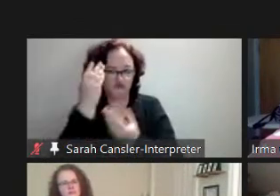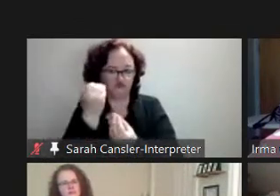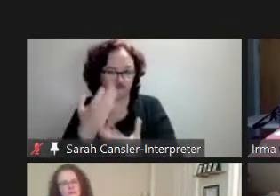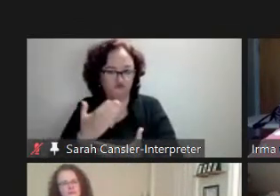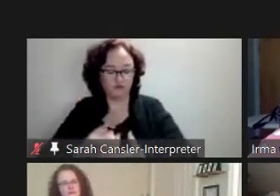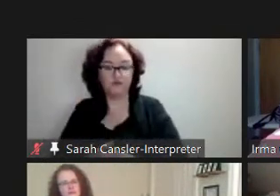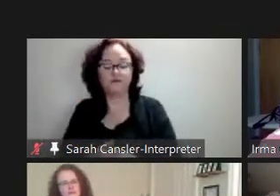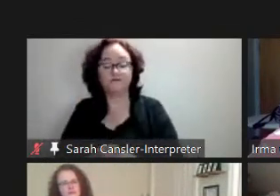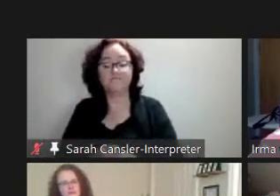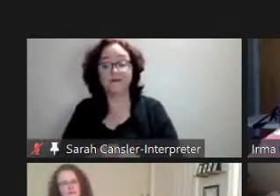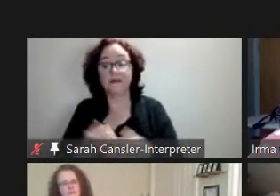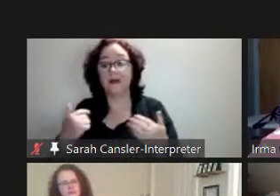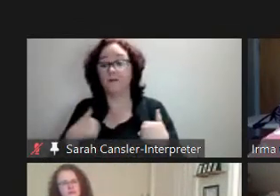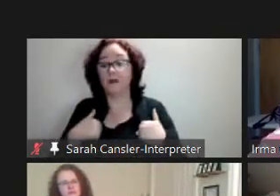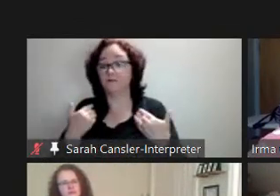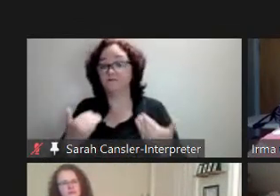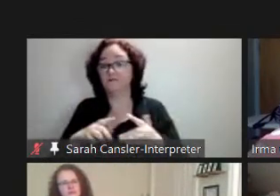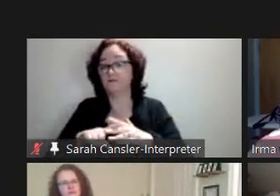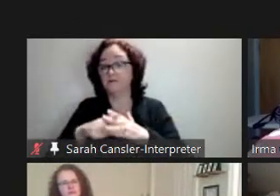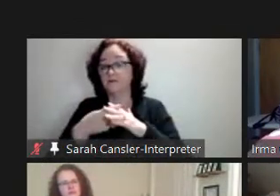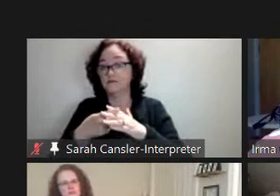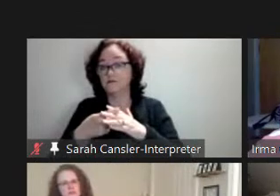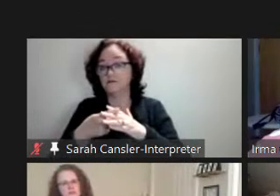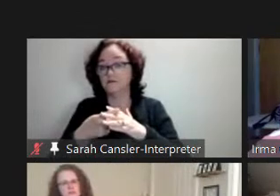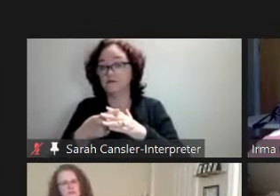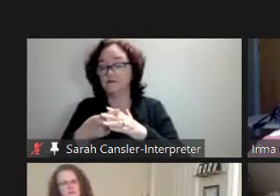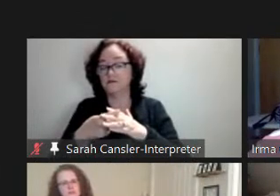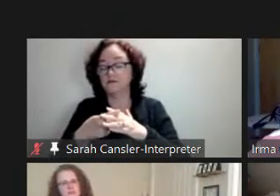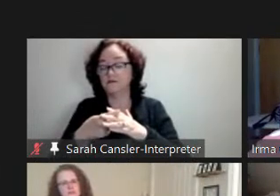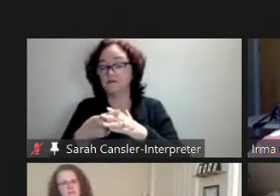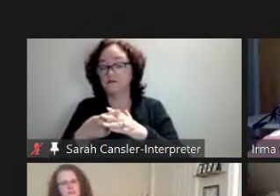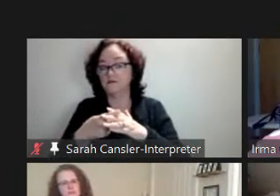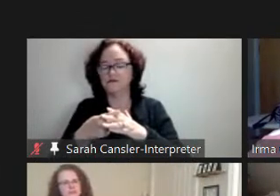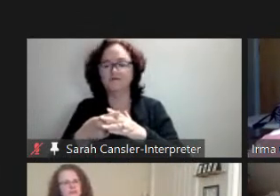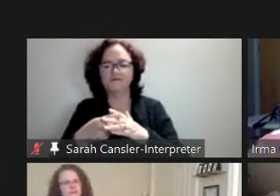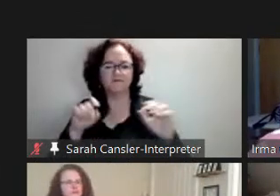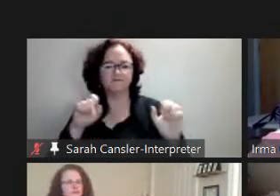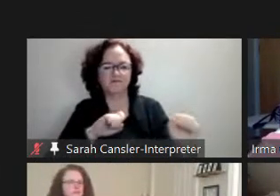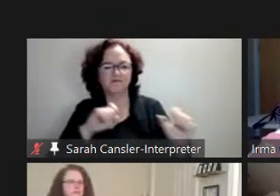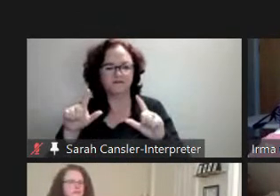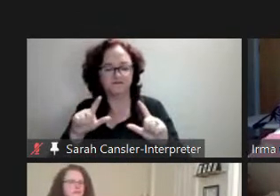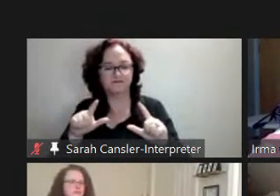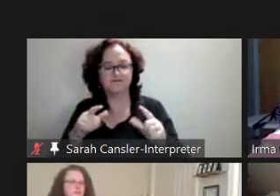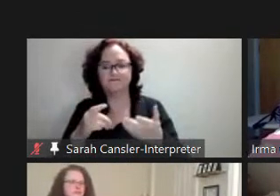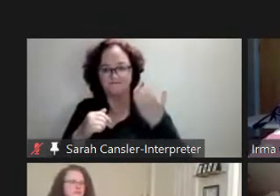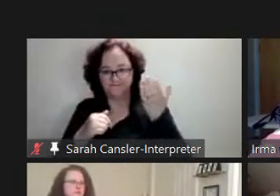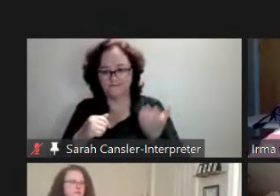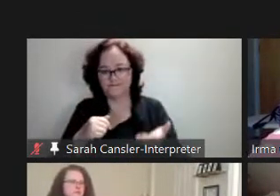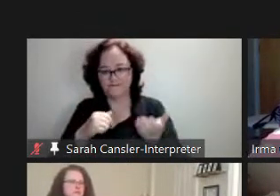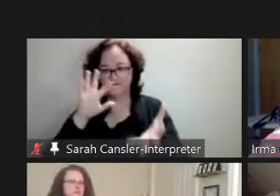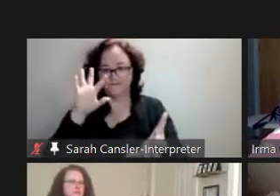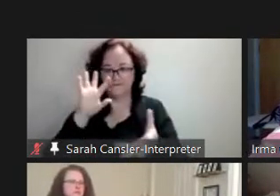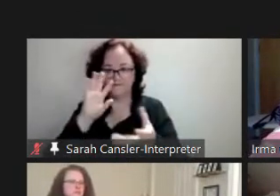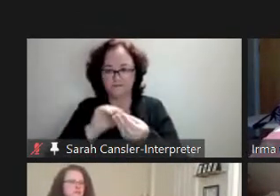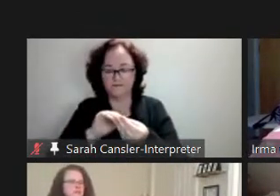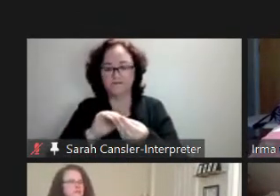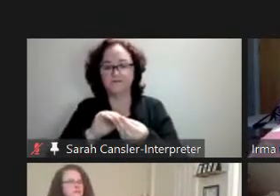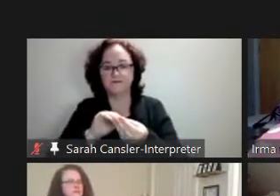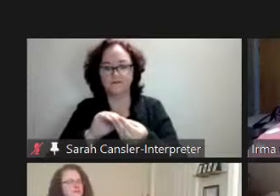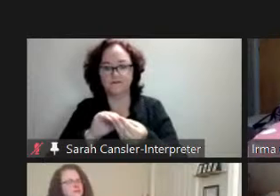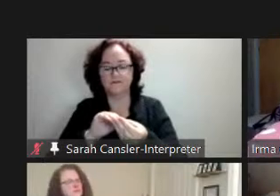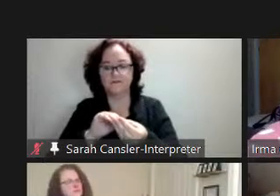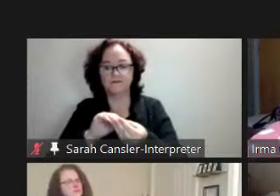Gonna start off, we'll just jump to the second slide 2, just kind of our summary. If you don't